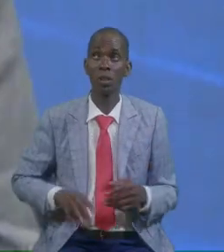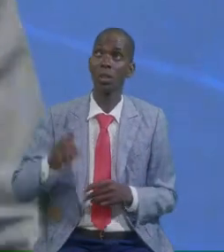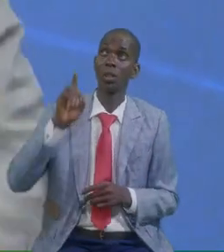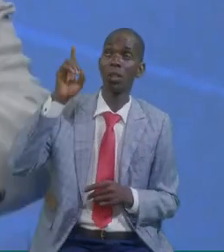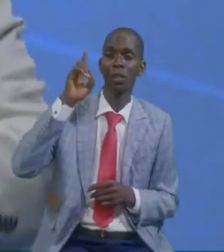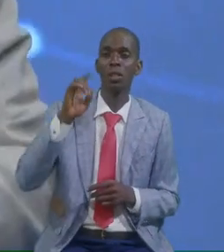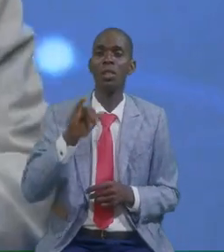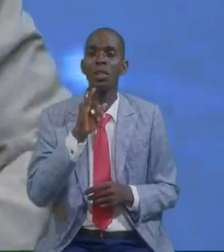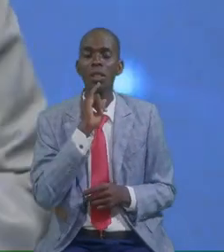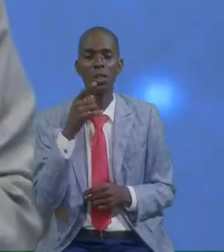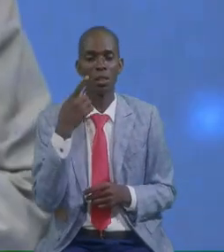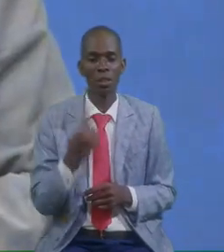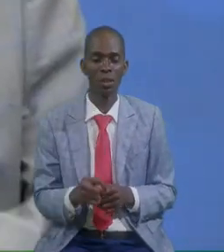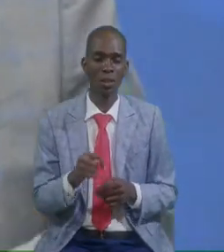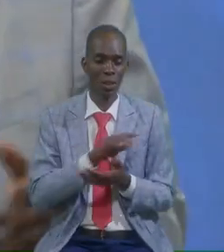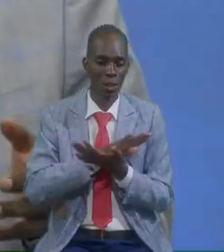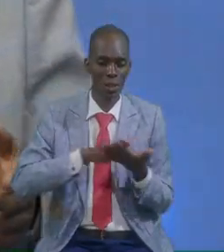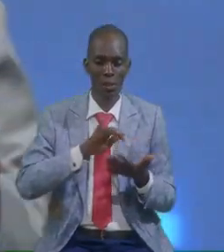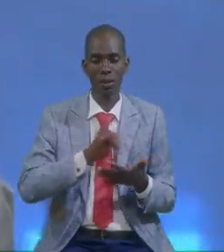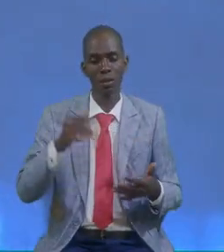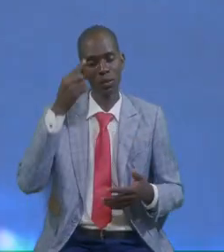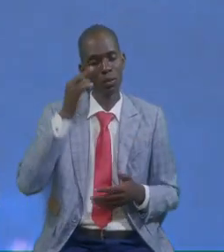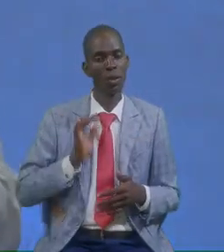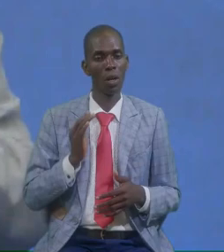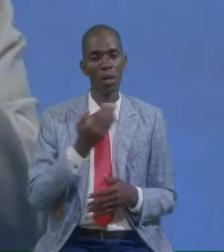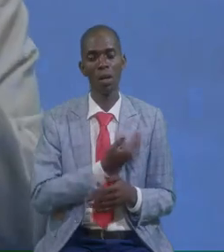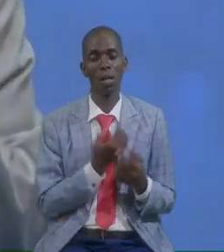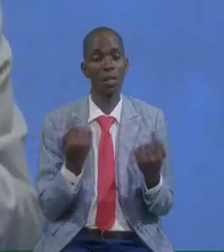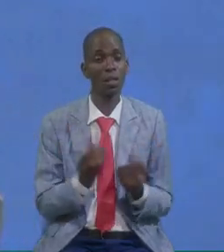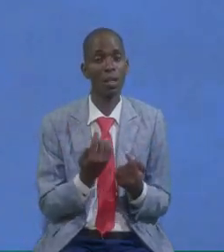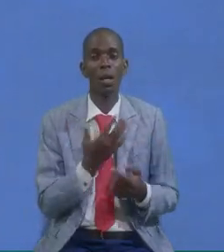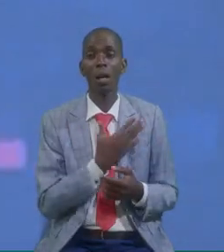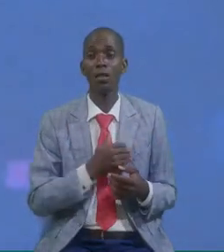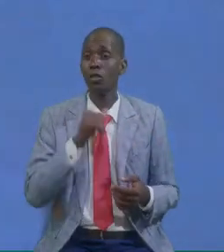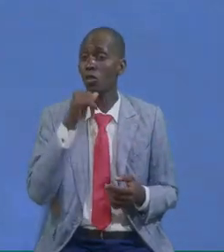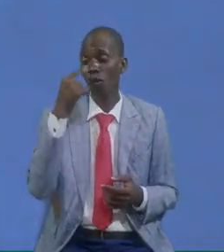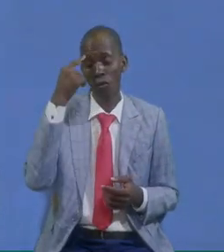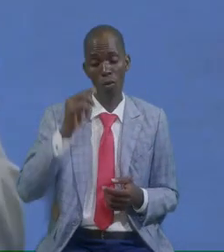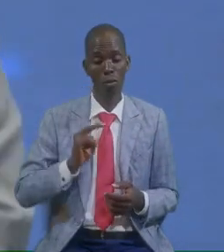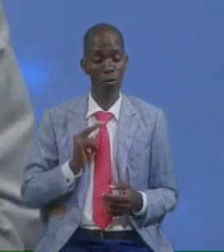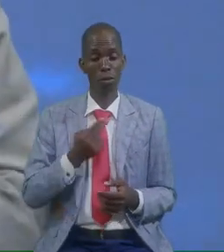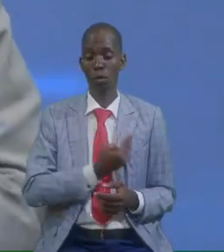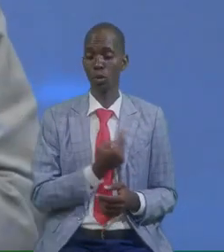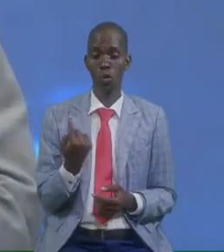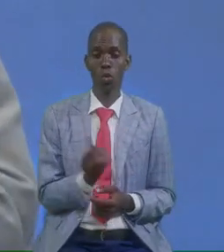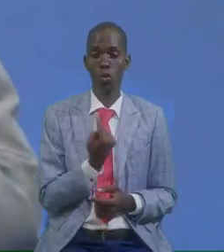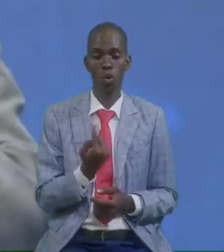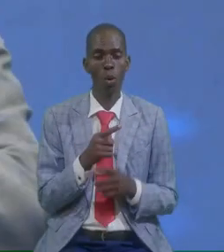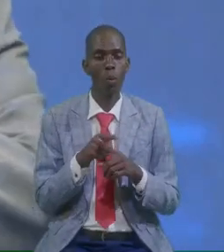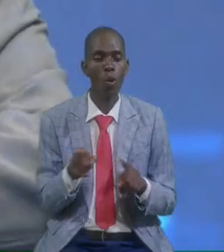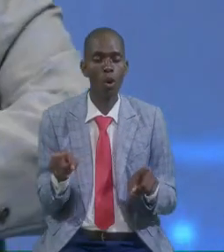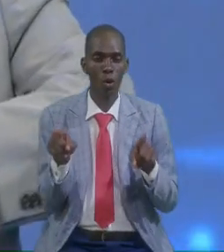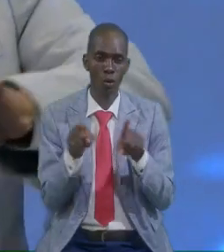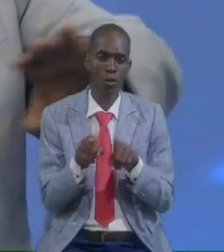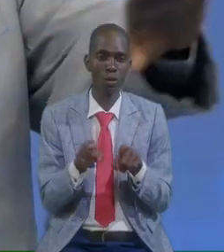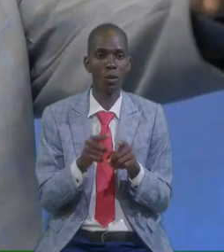the propitiation for our sins, and not for ours only, but also